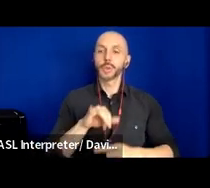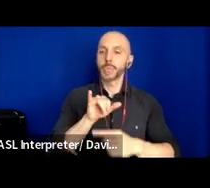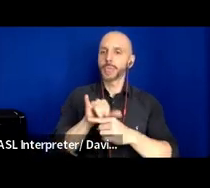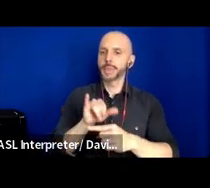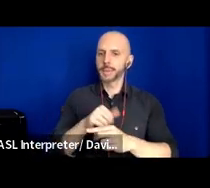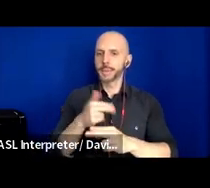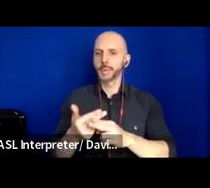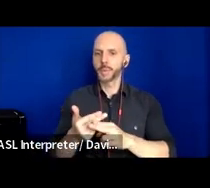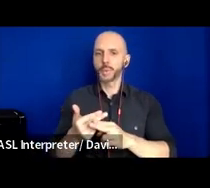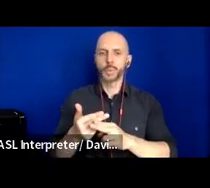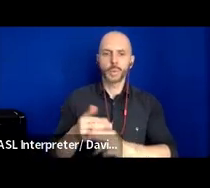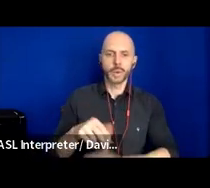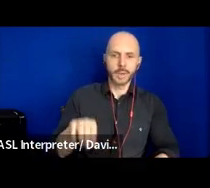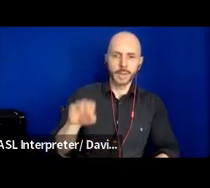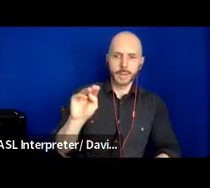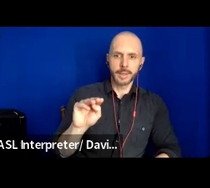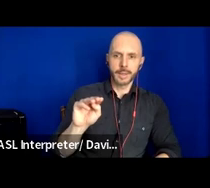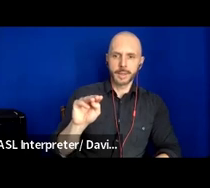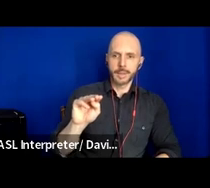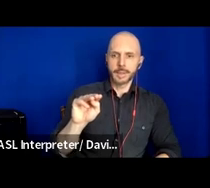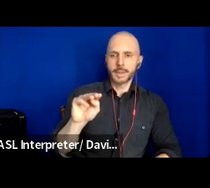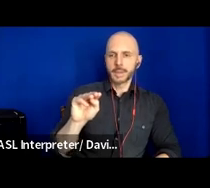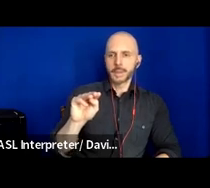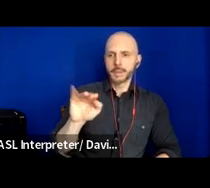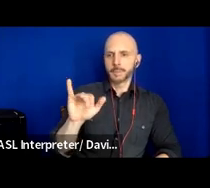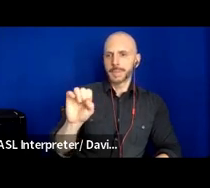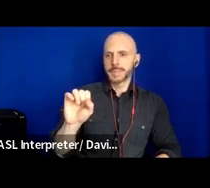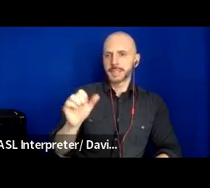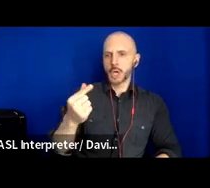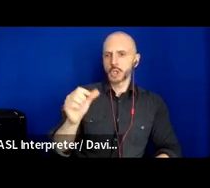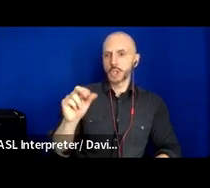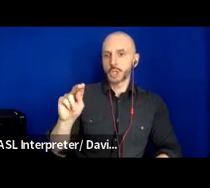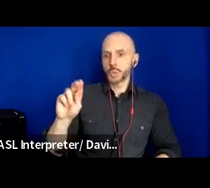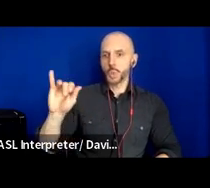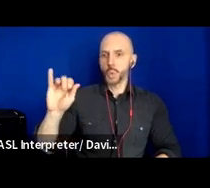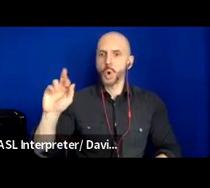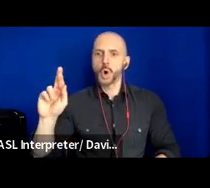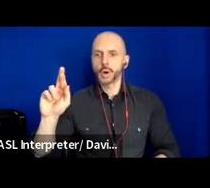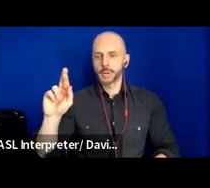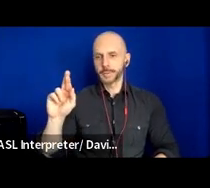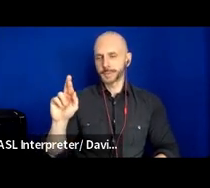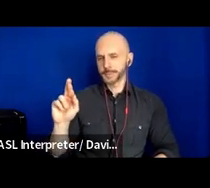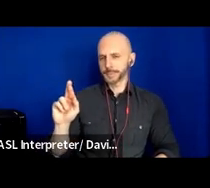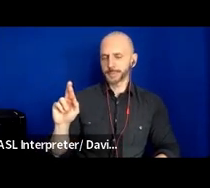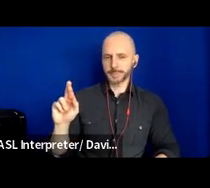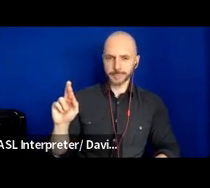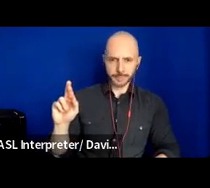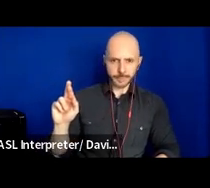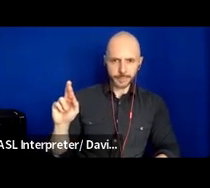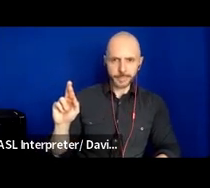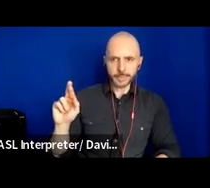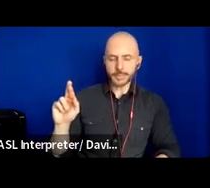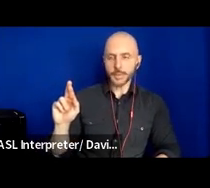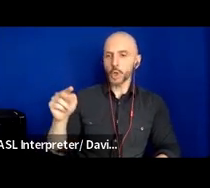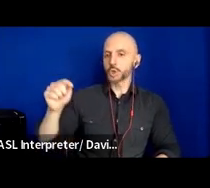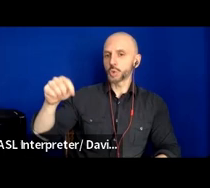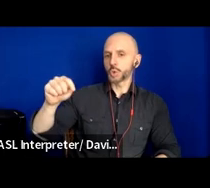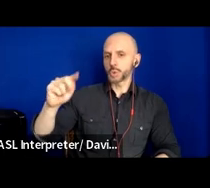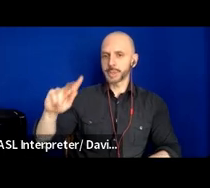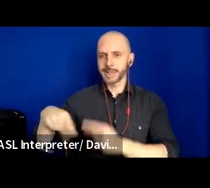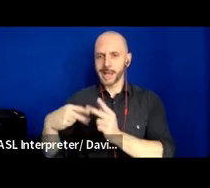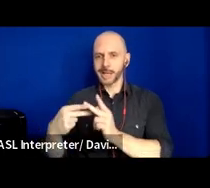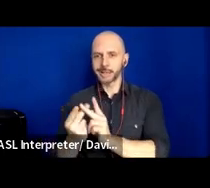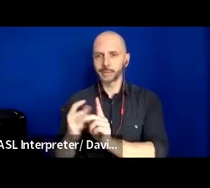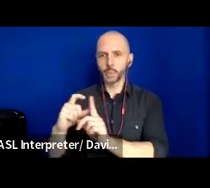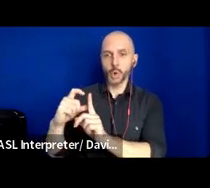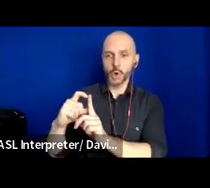sorry, Kimberly, yeah, we'll just keep following up. I know I'm throwing some things just to give the example of, but these kinds of behaviors get adopted in all kinds of ways and in all